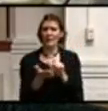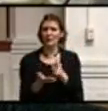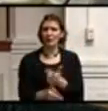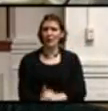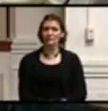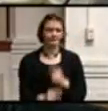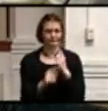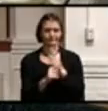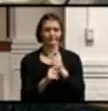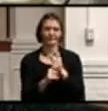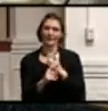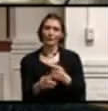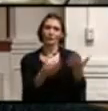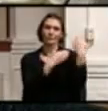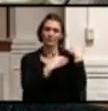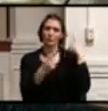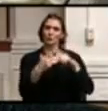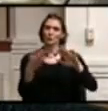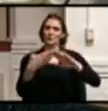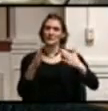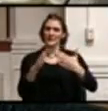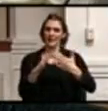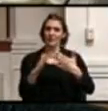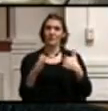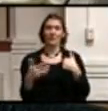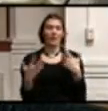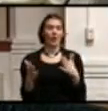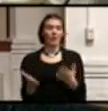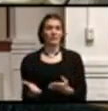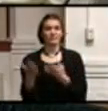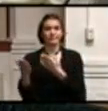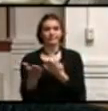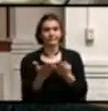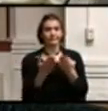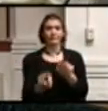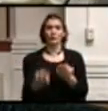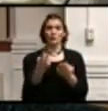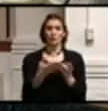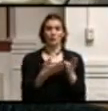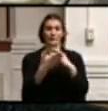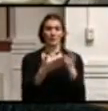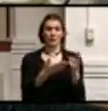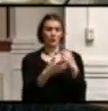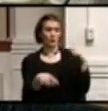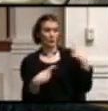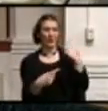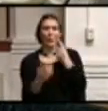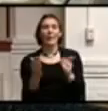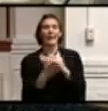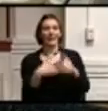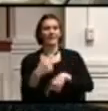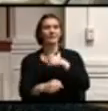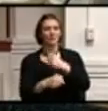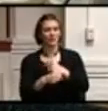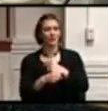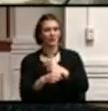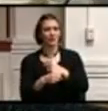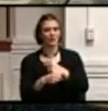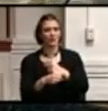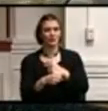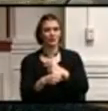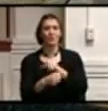town. I've presented the two overviews in the last 2 years, and we'll be doing it again this year, of